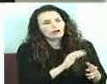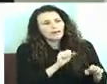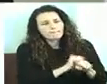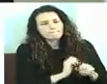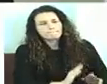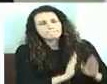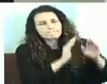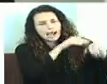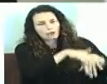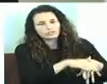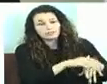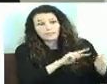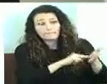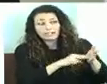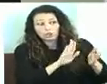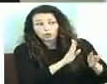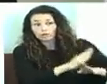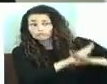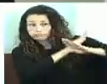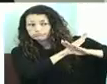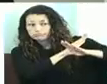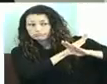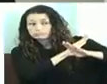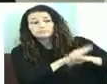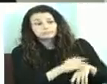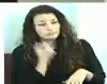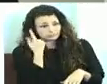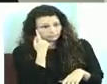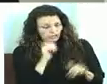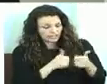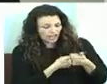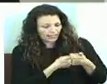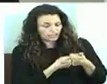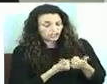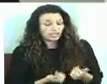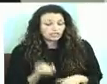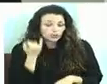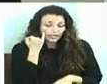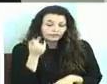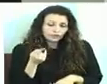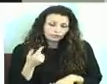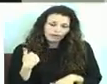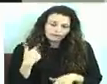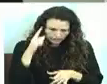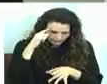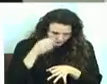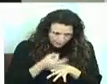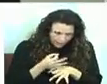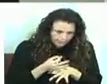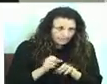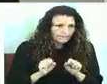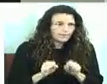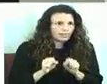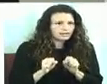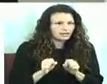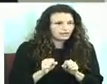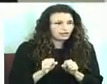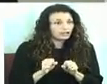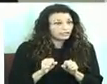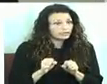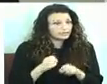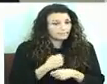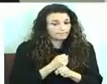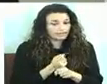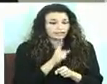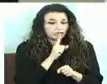like? When you have faith and the ability to manifest, what does it look like to pray and believe that you have